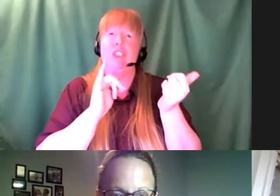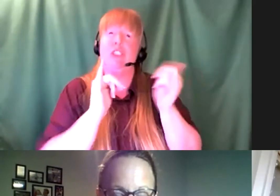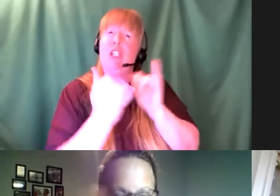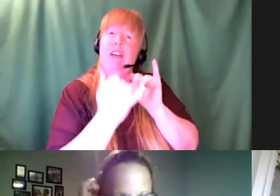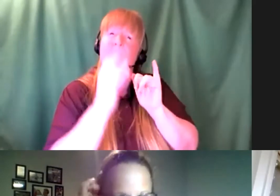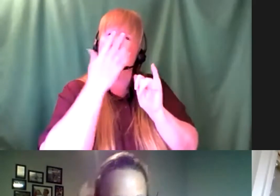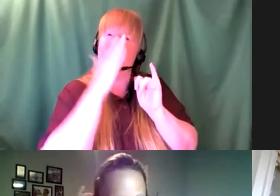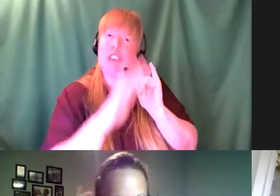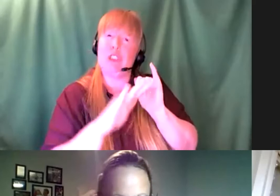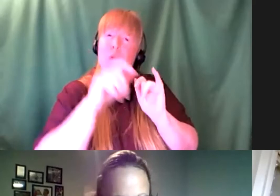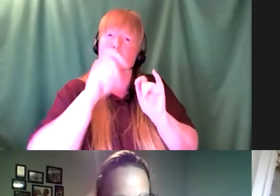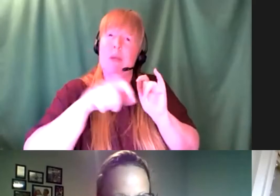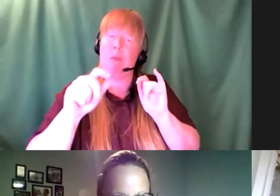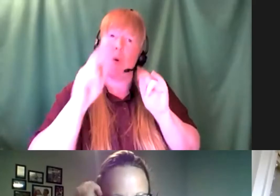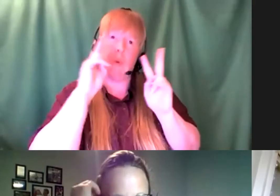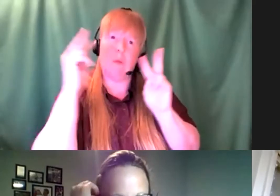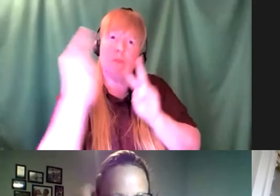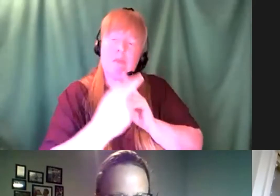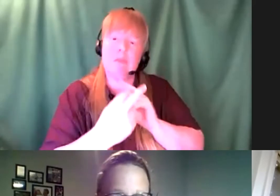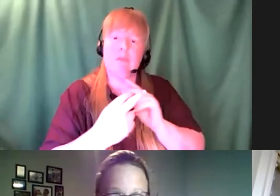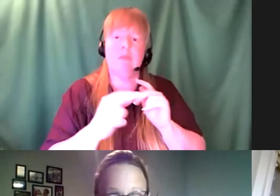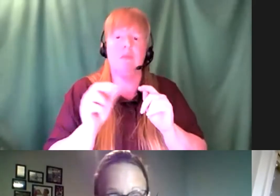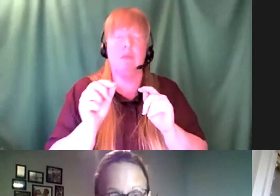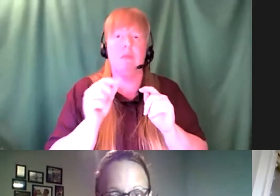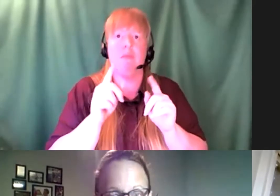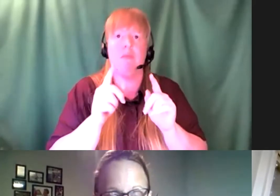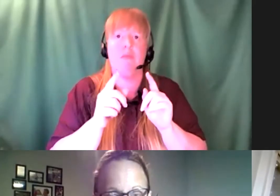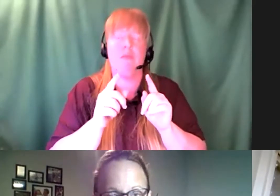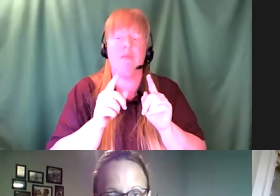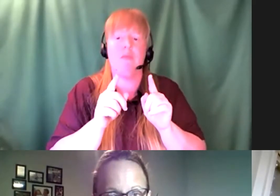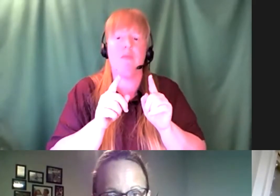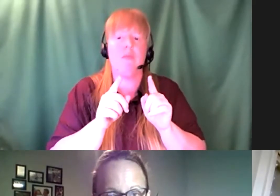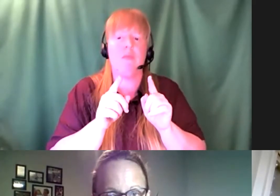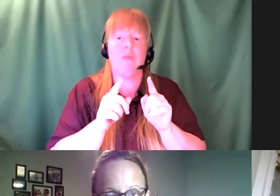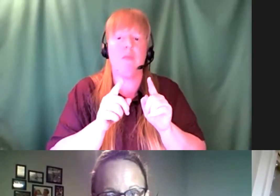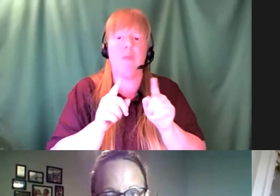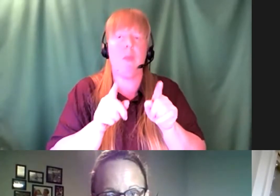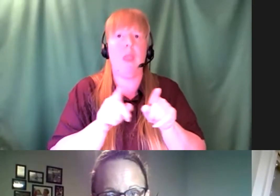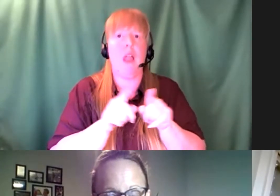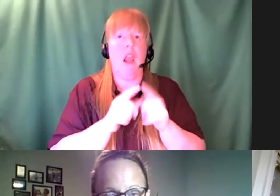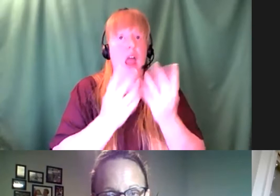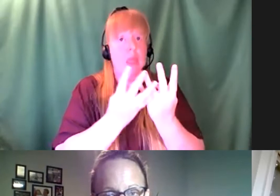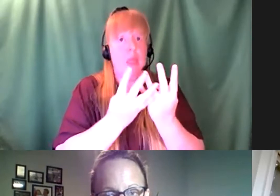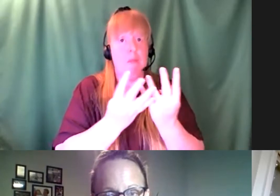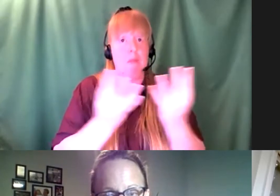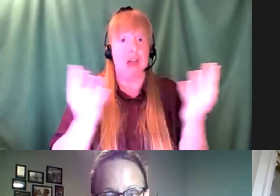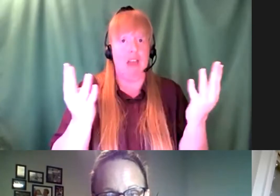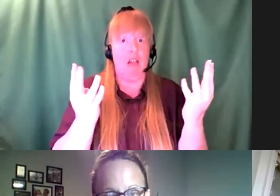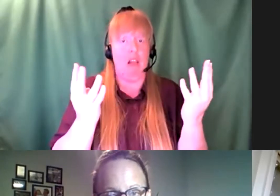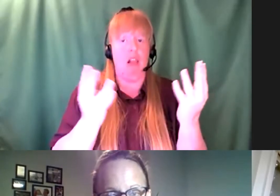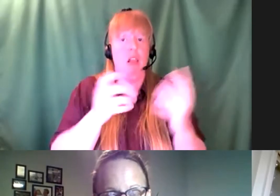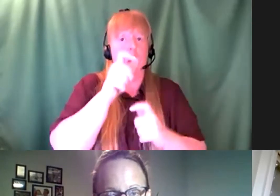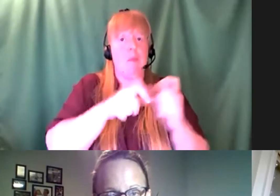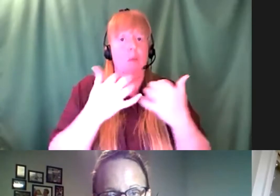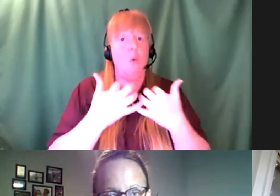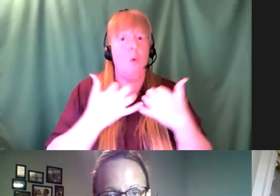one in the audience, as well as the panelists, I mean, we didn't choose to have a